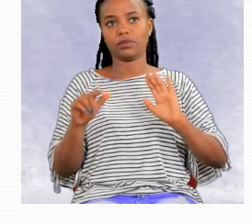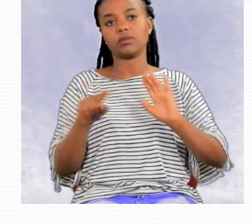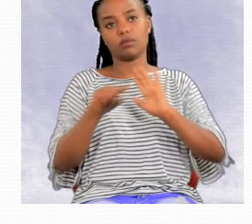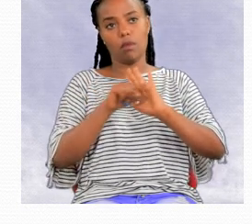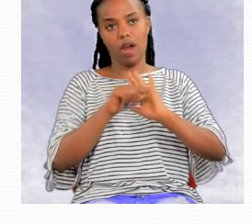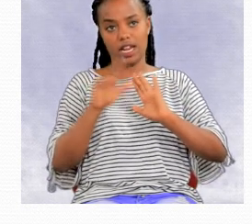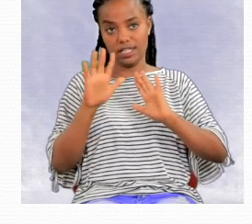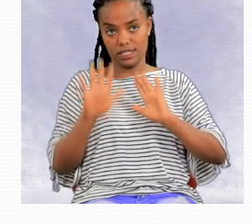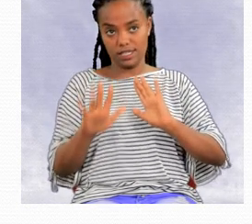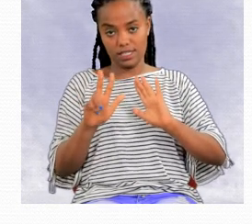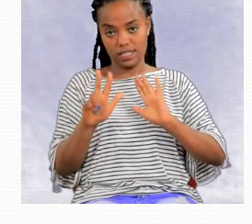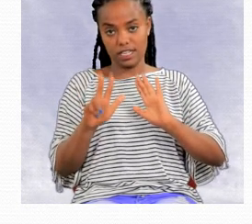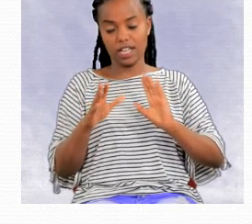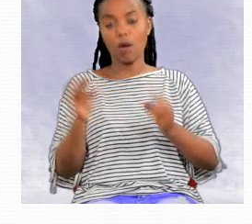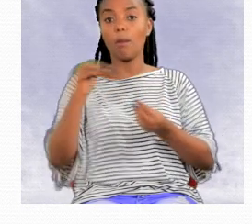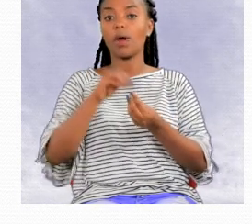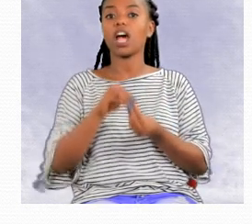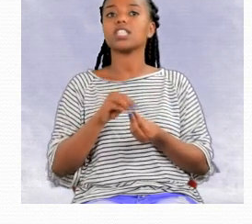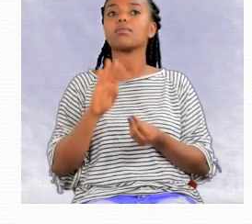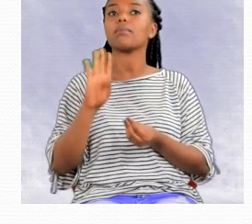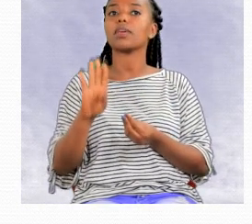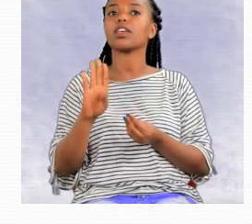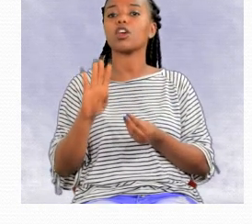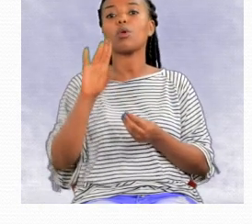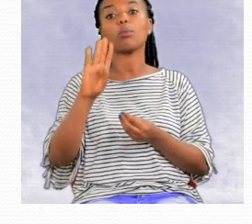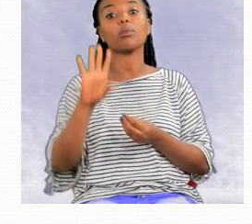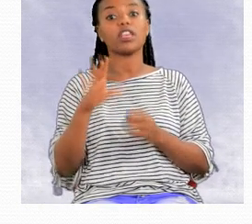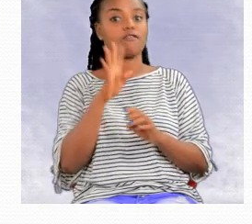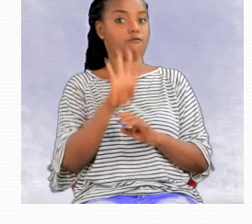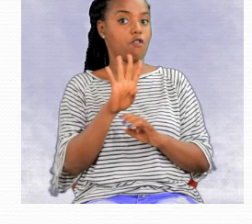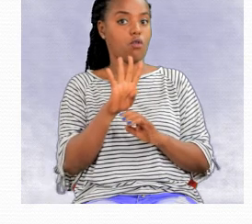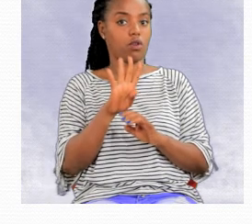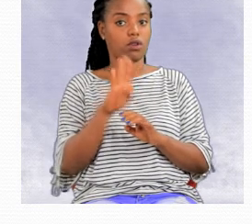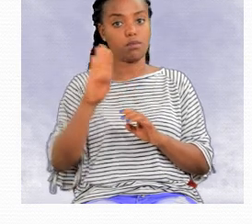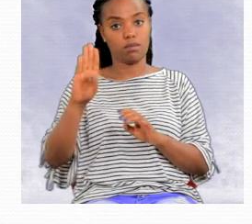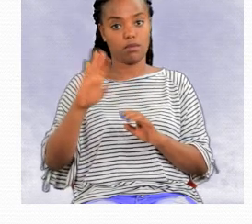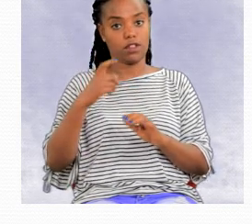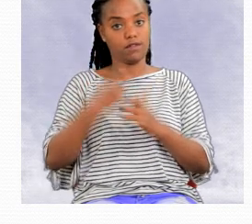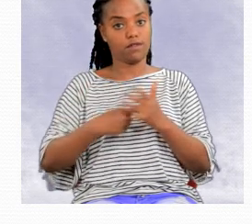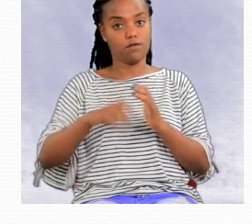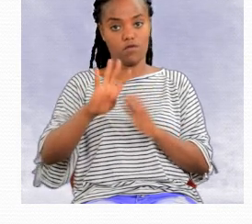minus 3 plus b, our b is this